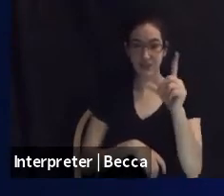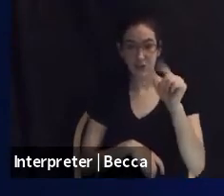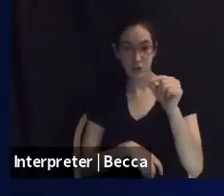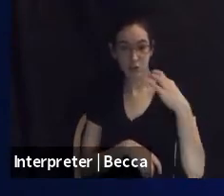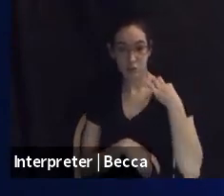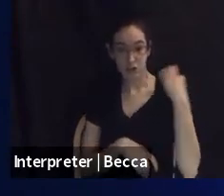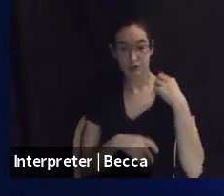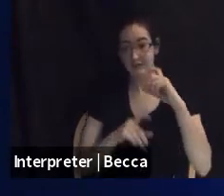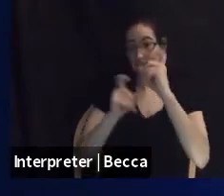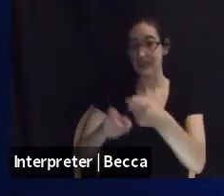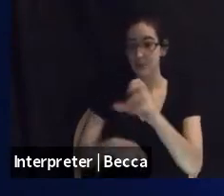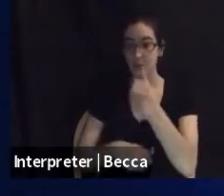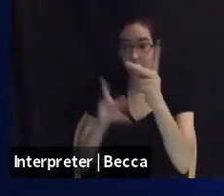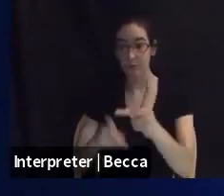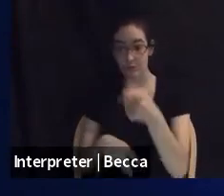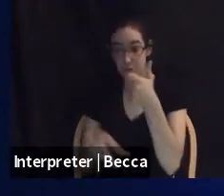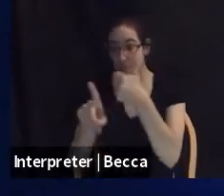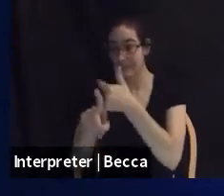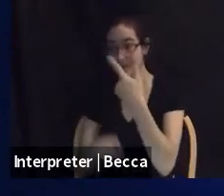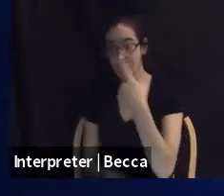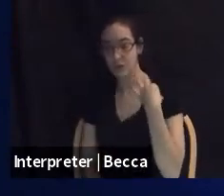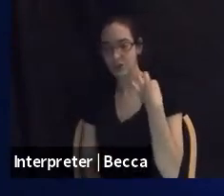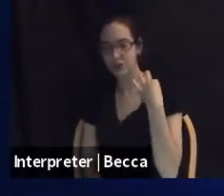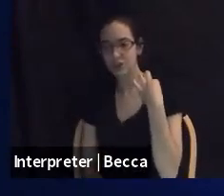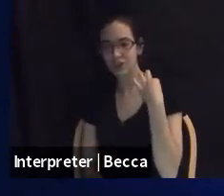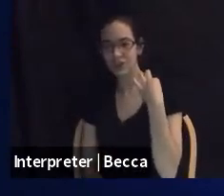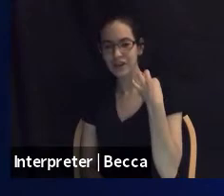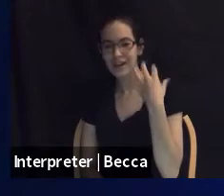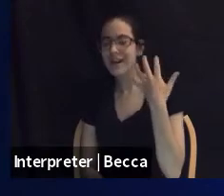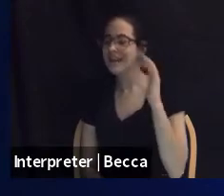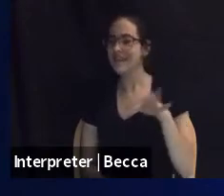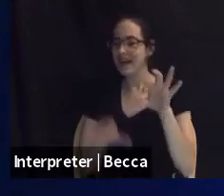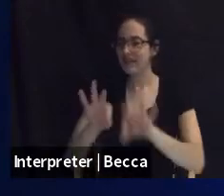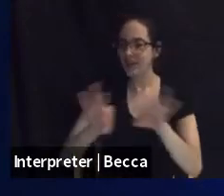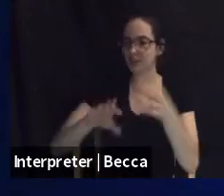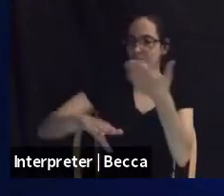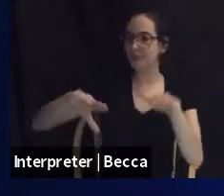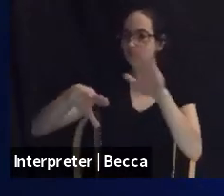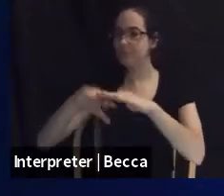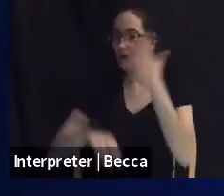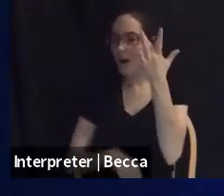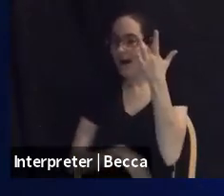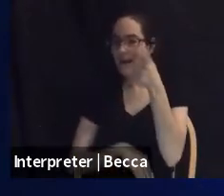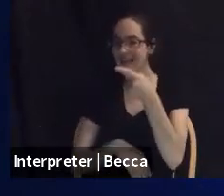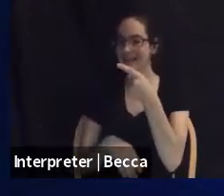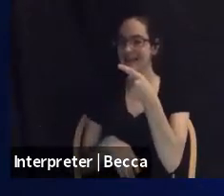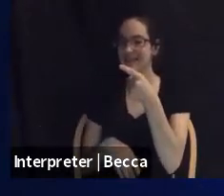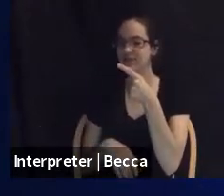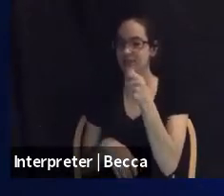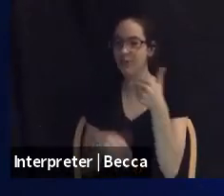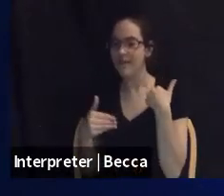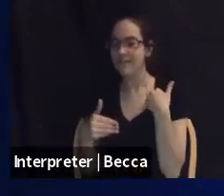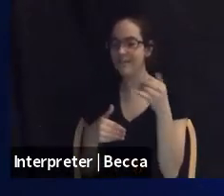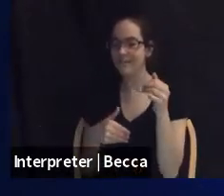shirt, because they would see it more valuable than I do. They saw their stuff, their possessions,